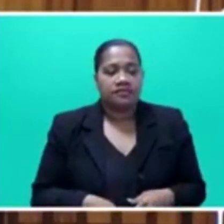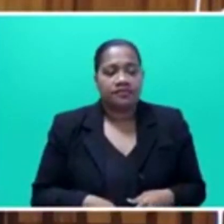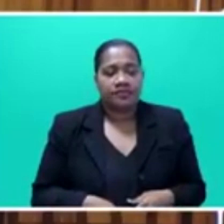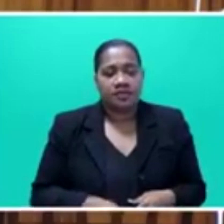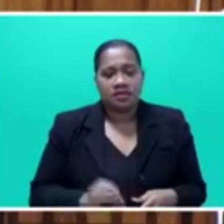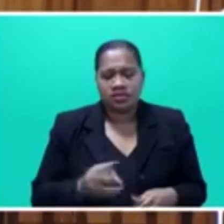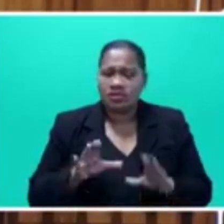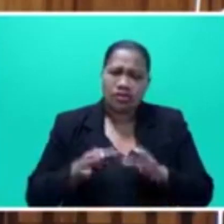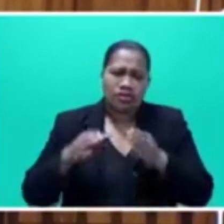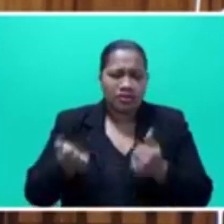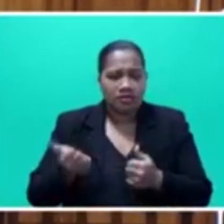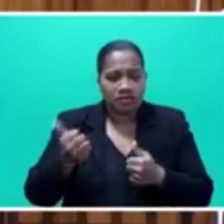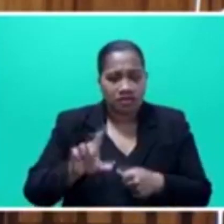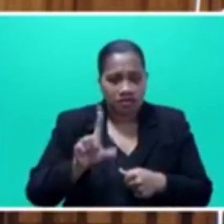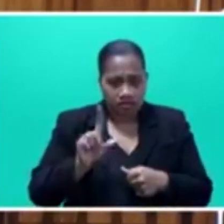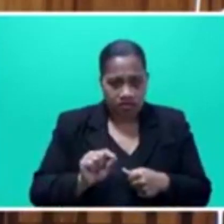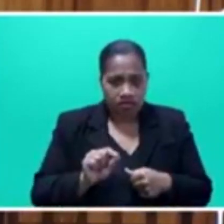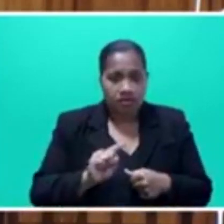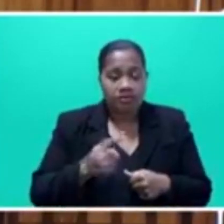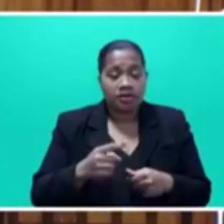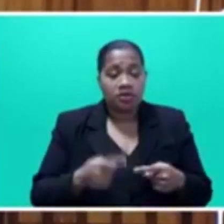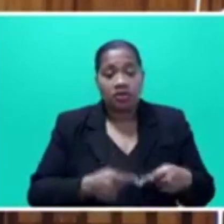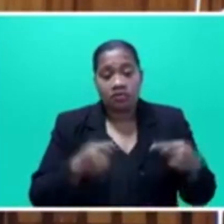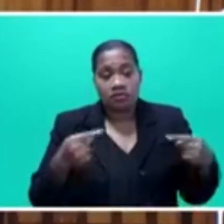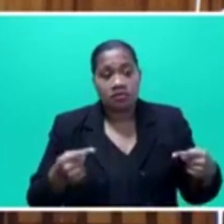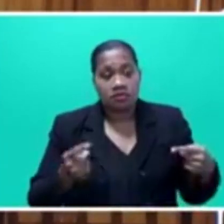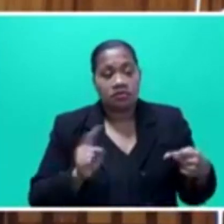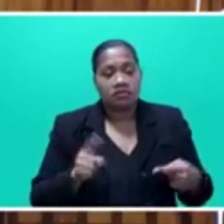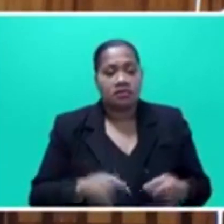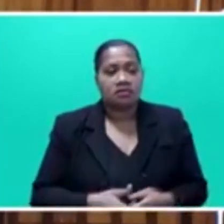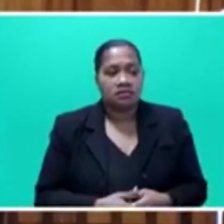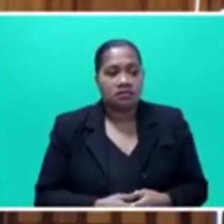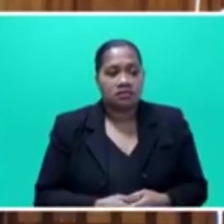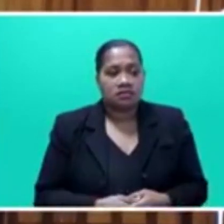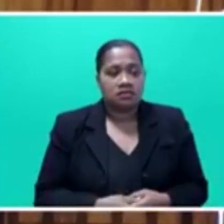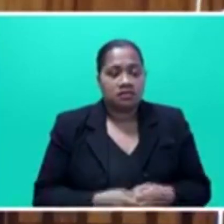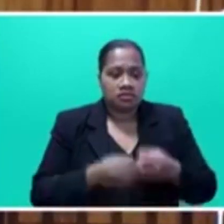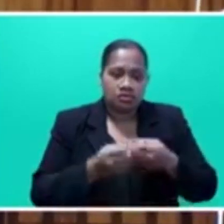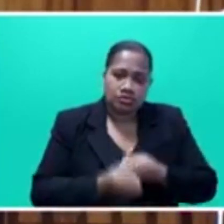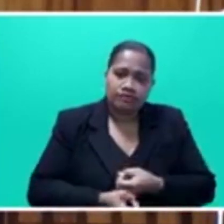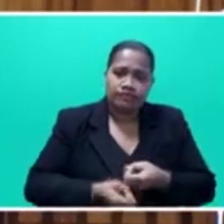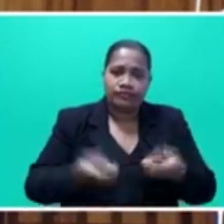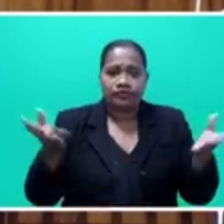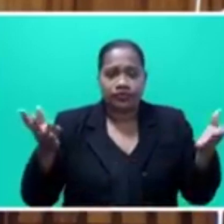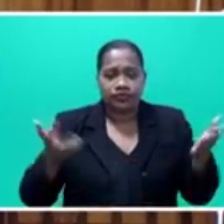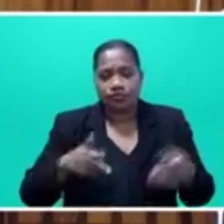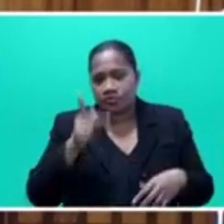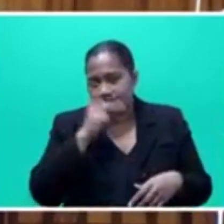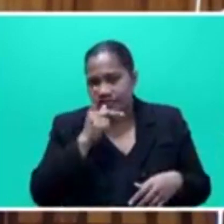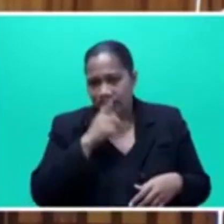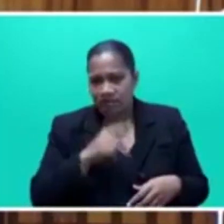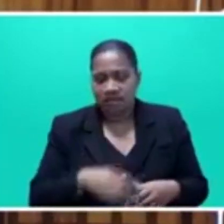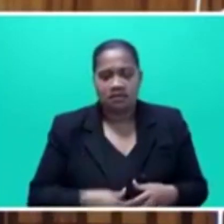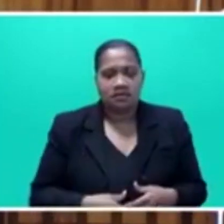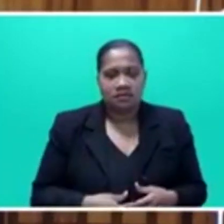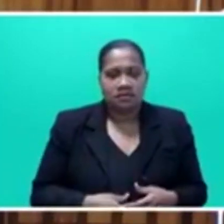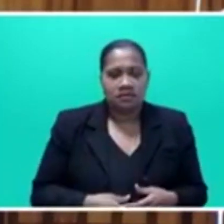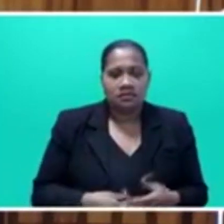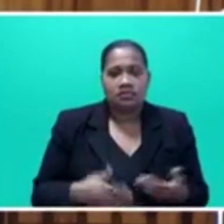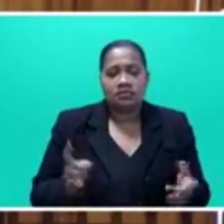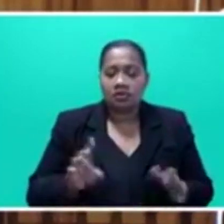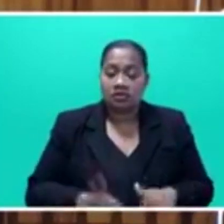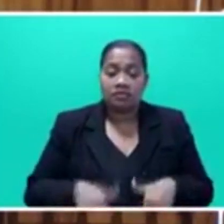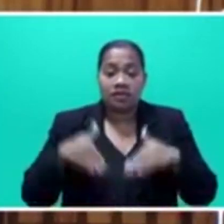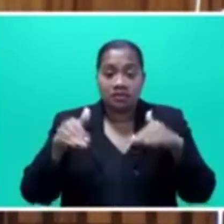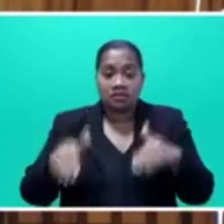that. Yet the opposition chose to stir public dissatisfaction against, of course, the participation,